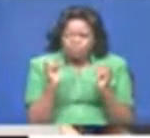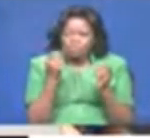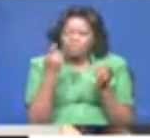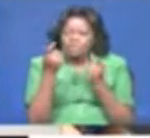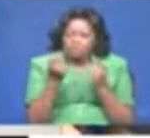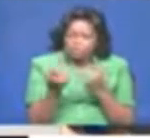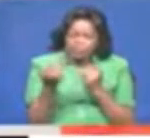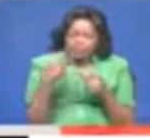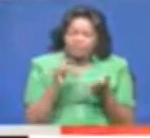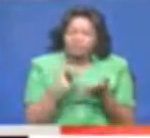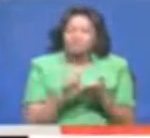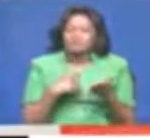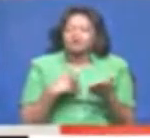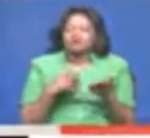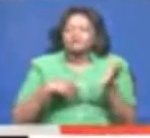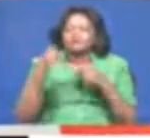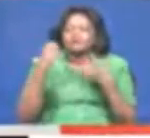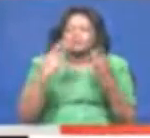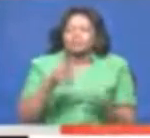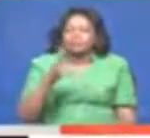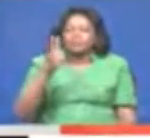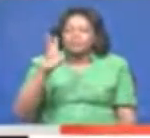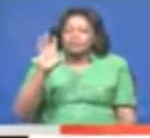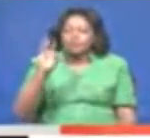at 250 shillings per litre.